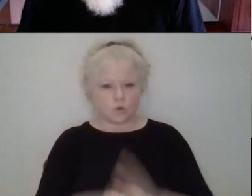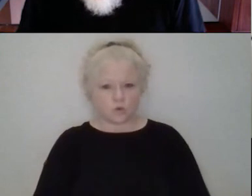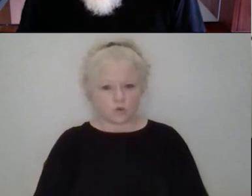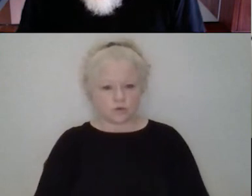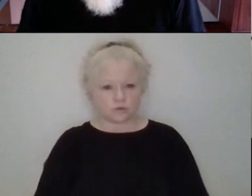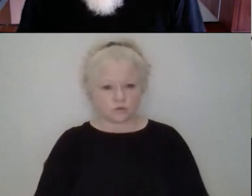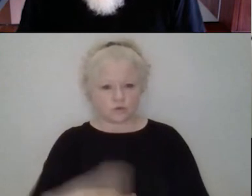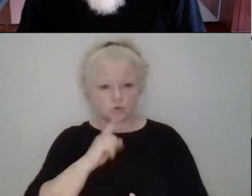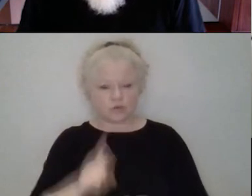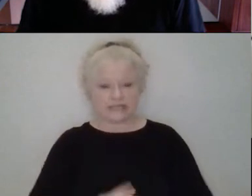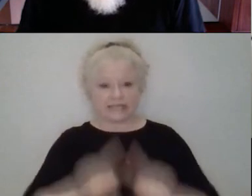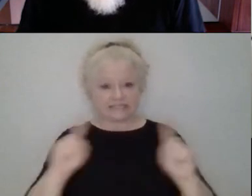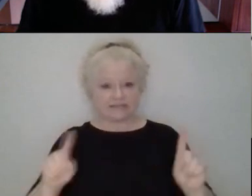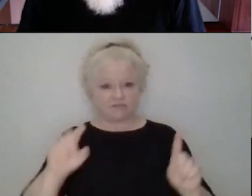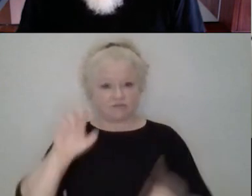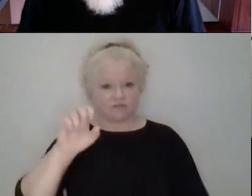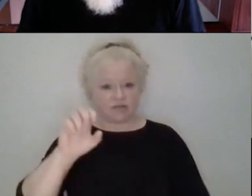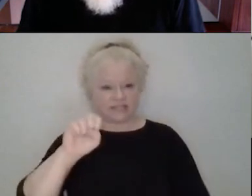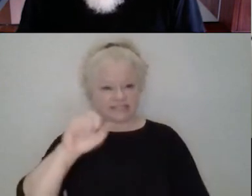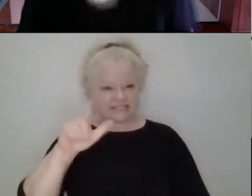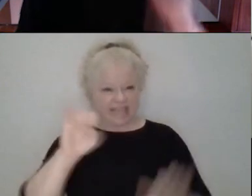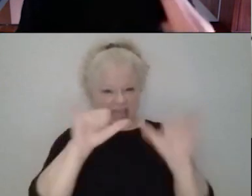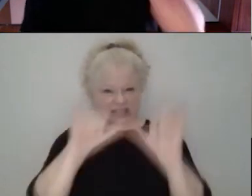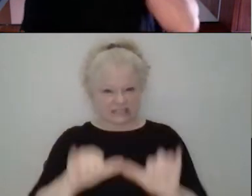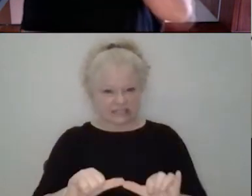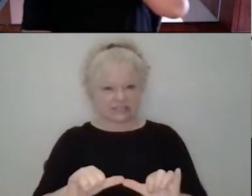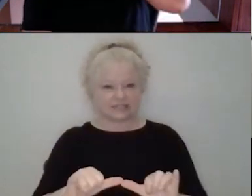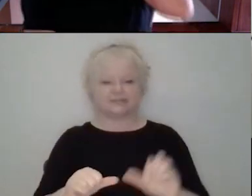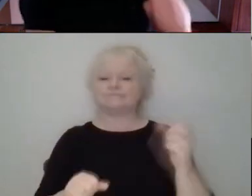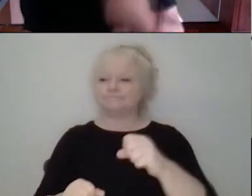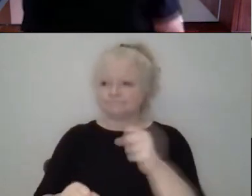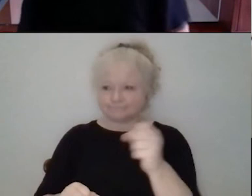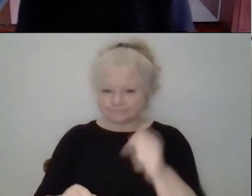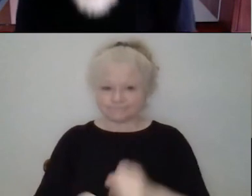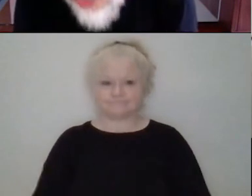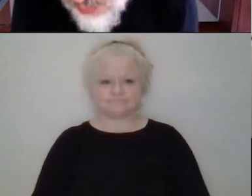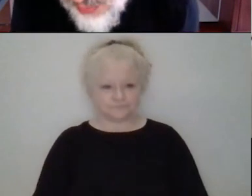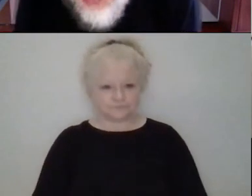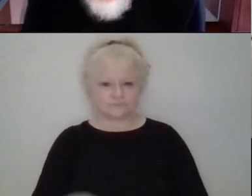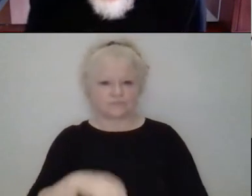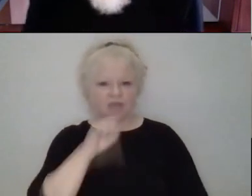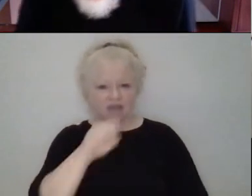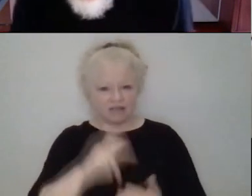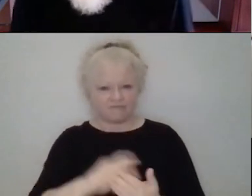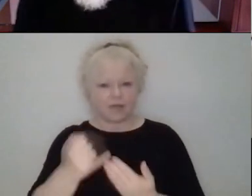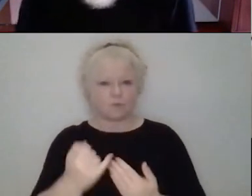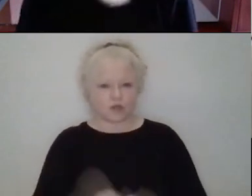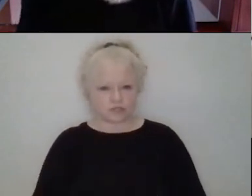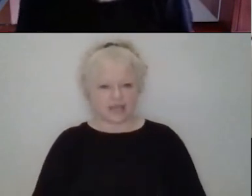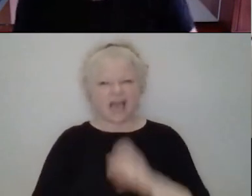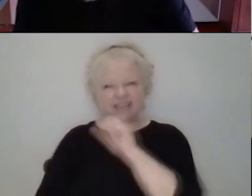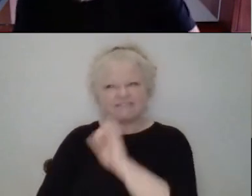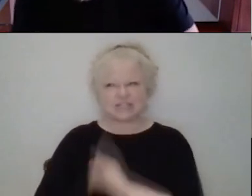really different scale that you work in, right, Héctor? Yeah, this is a project that I love. I love